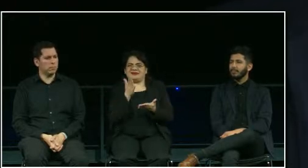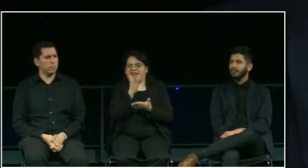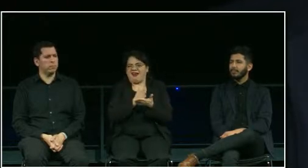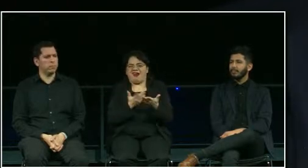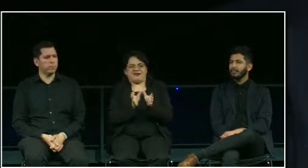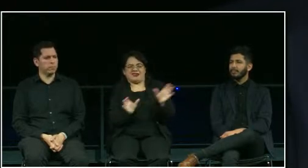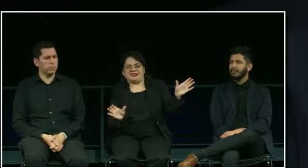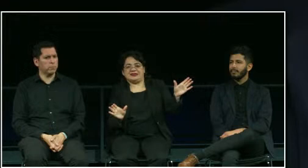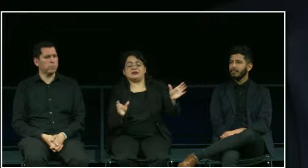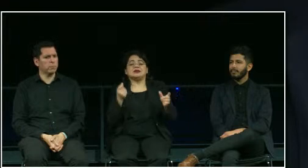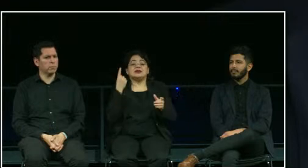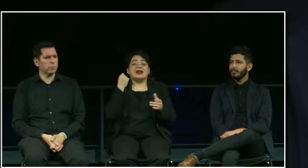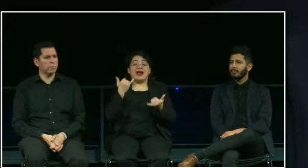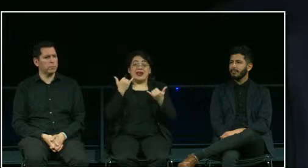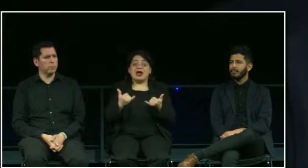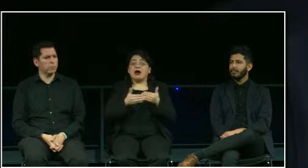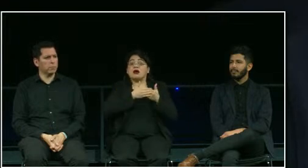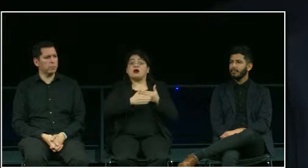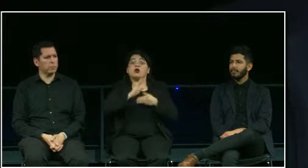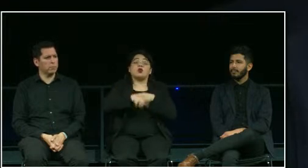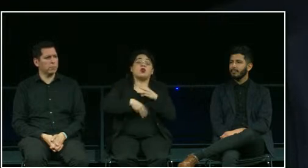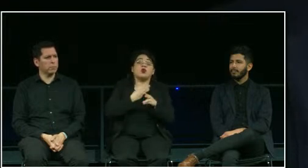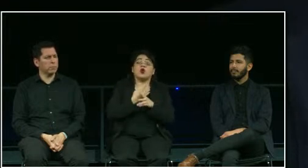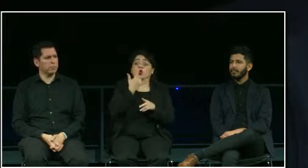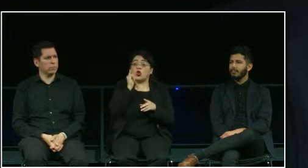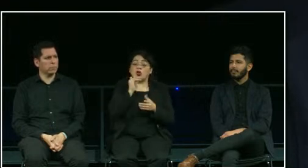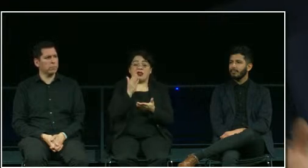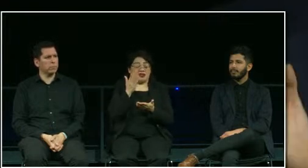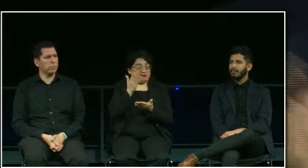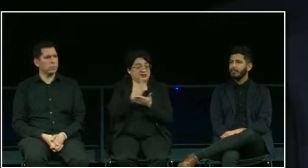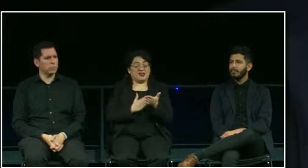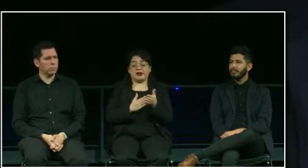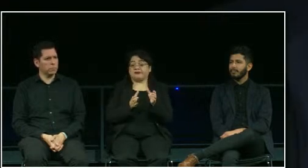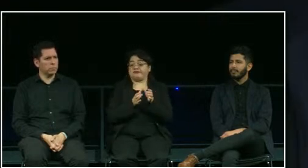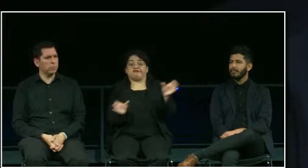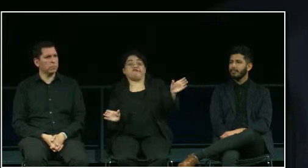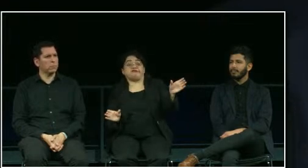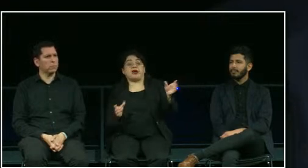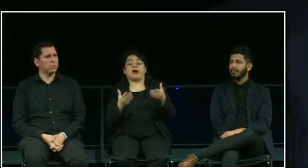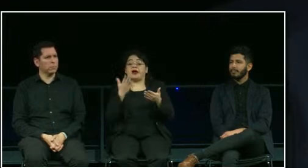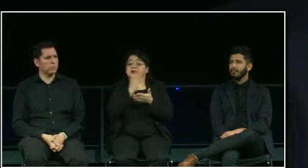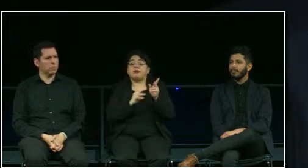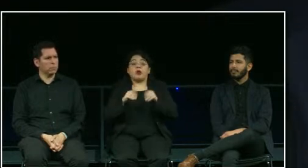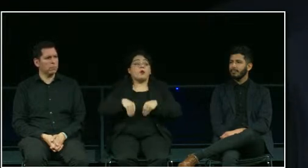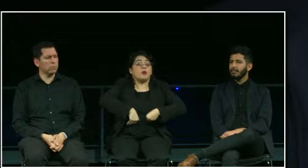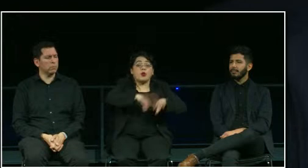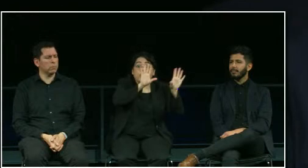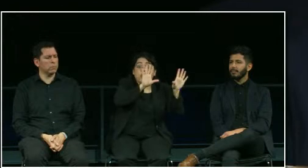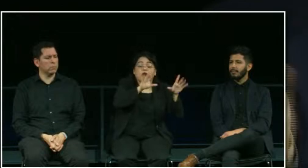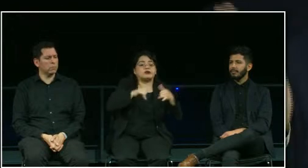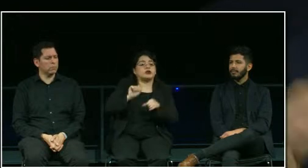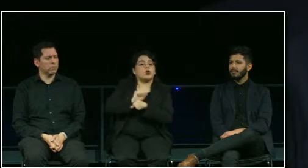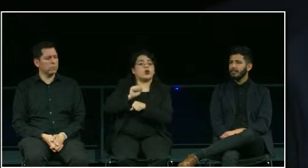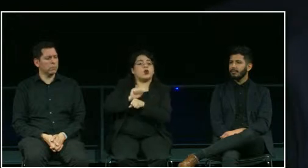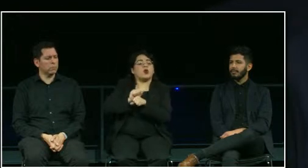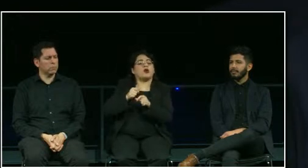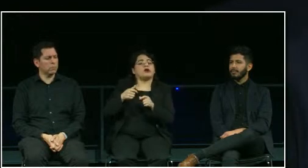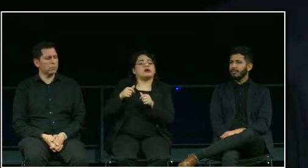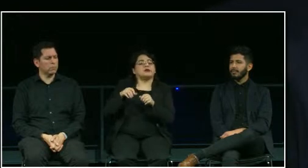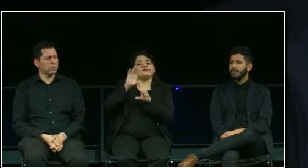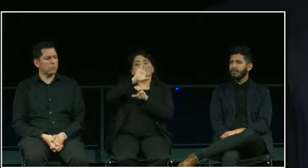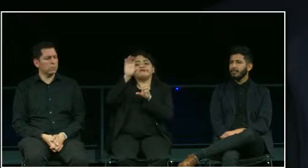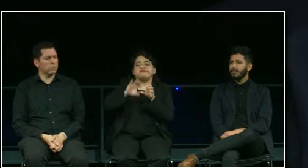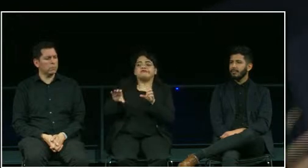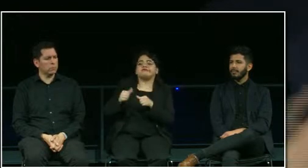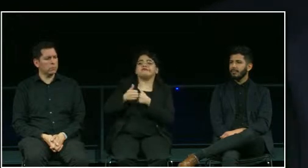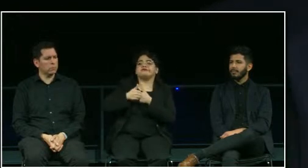work permanently. A lot of people have relocated, and where before we'd say there was never a chance an animator